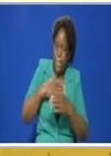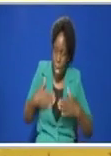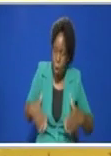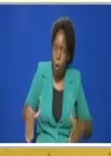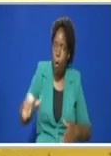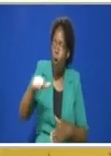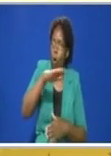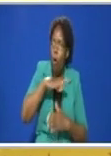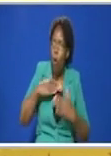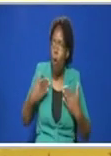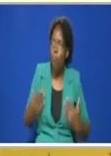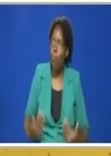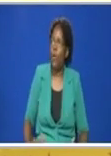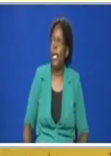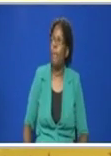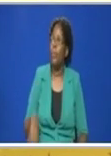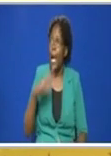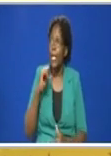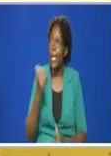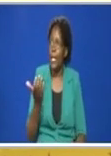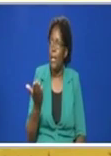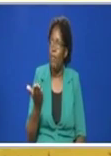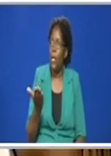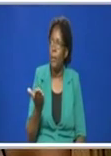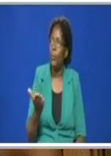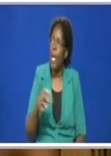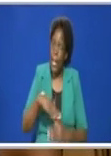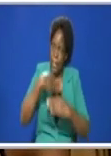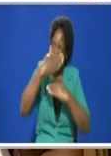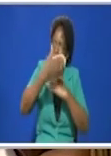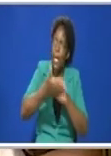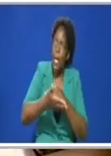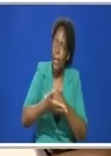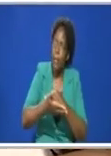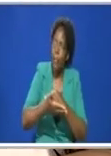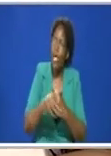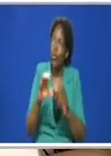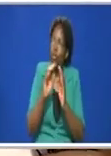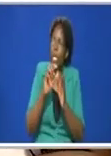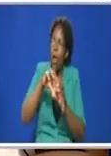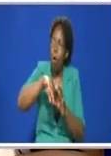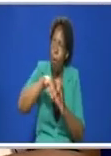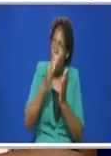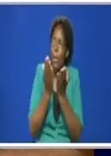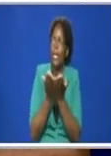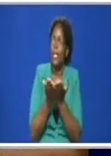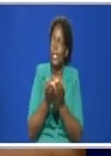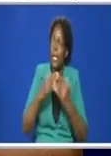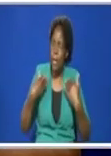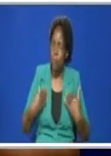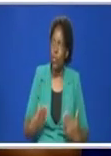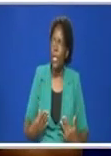body surface, and it even extends to the openings in your bodies.